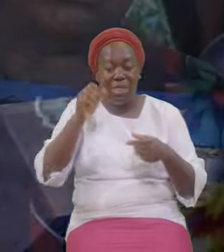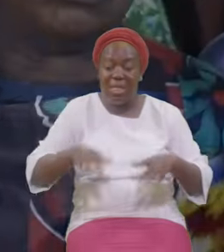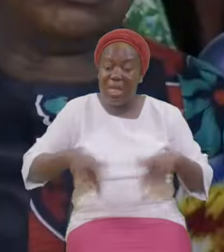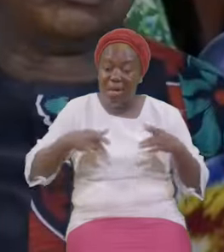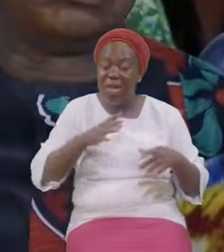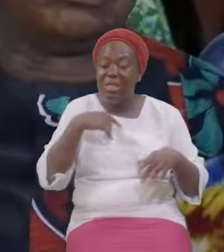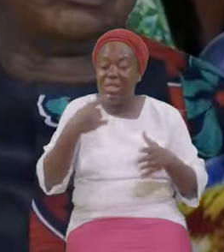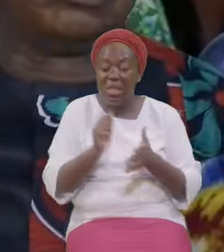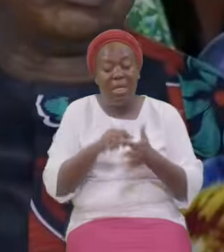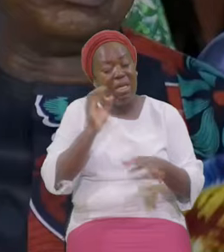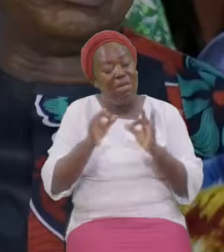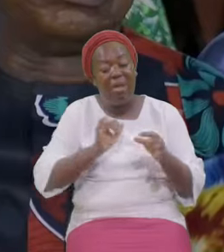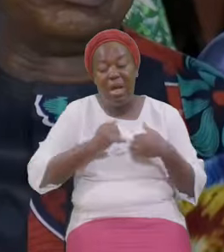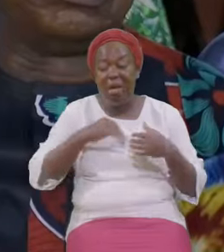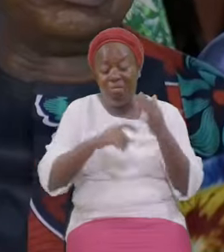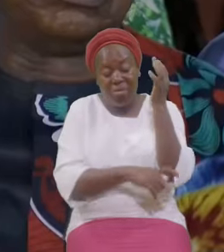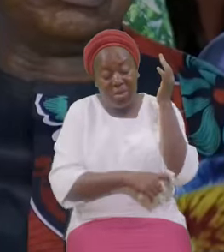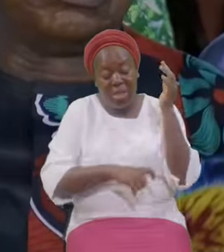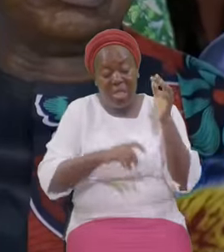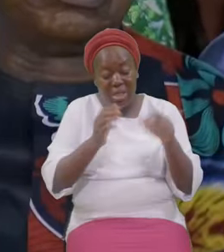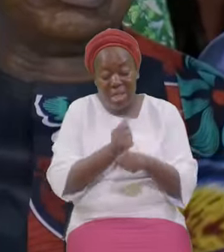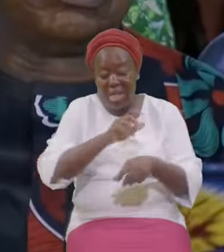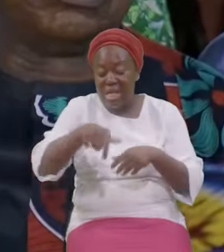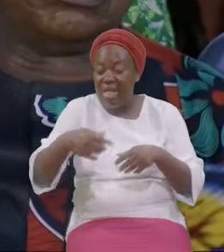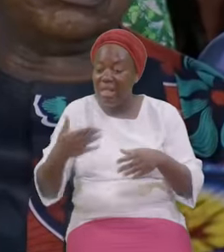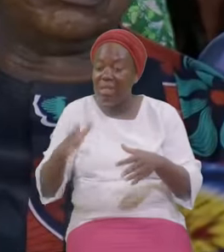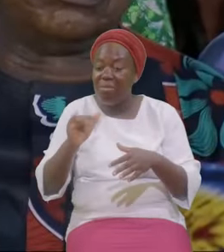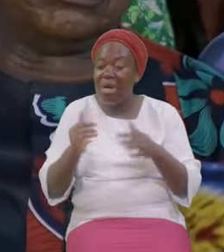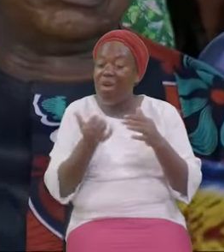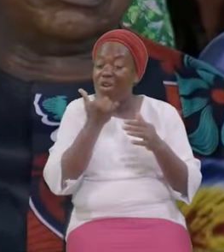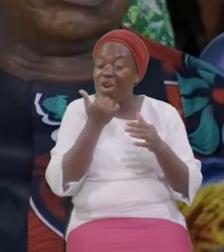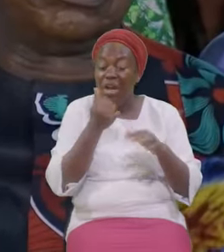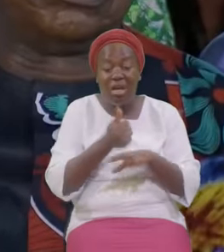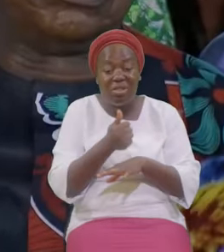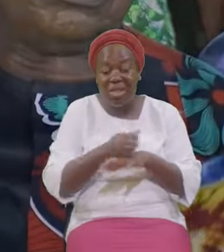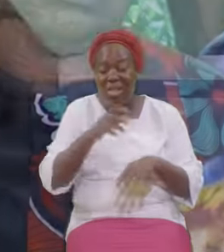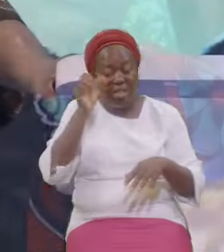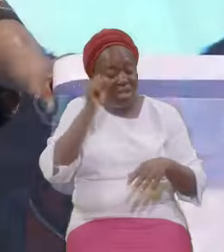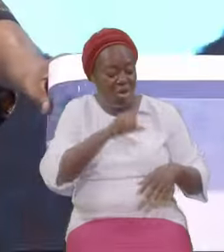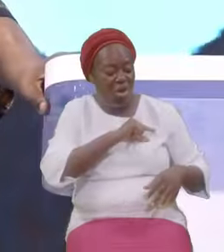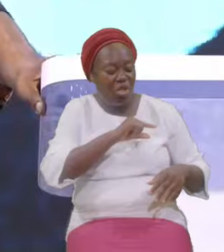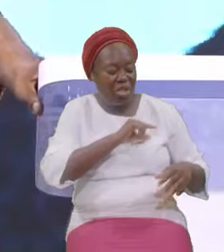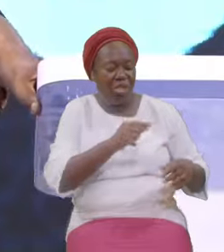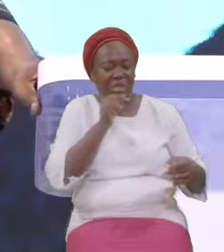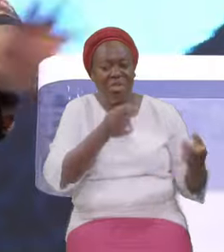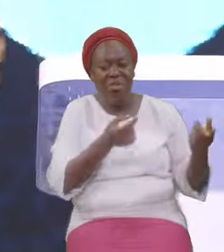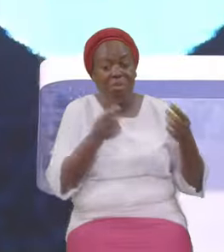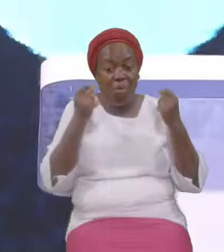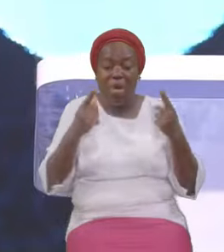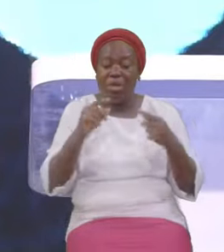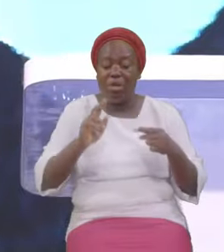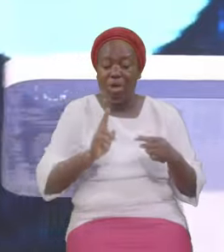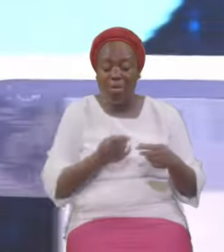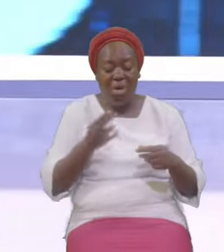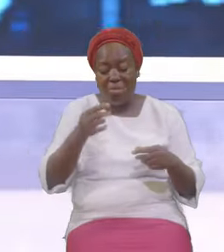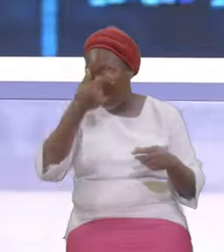wrong accusation, the conscience of the man was waking up. His conscience had been dead. His conscience had been